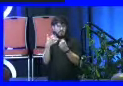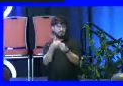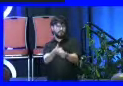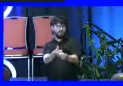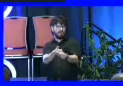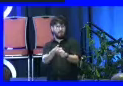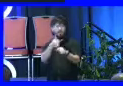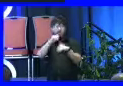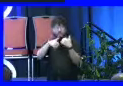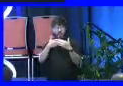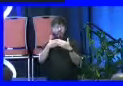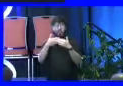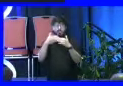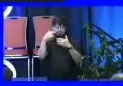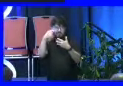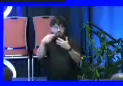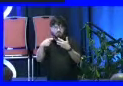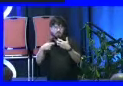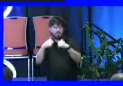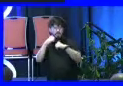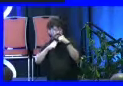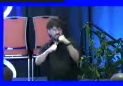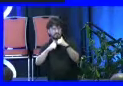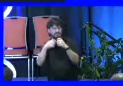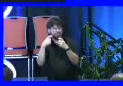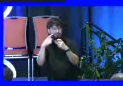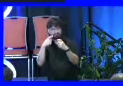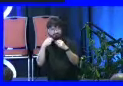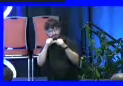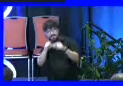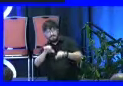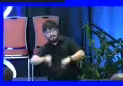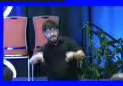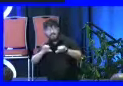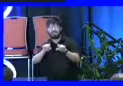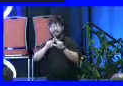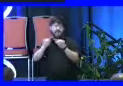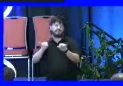then really leveraging the data best to our capabilities.